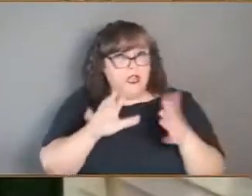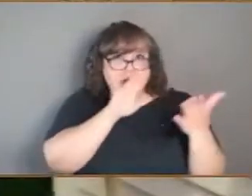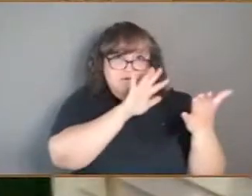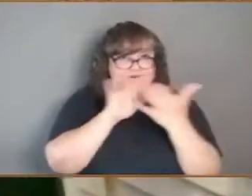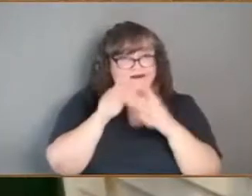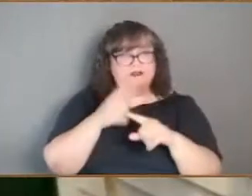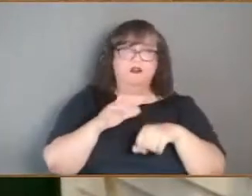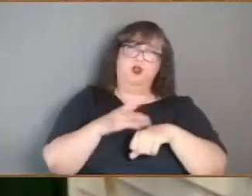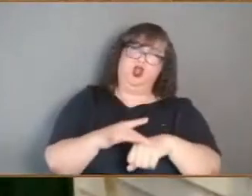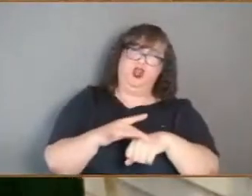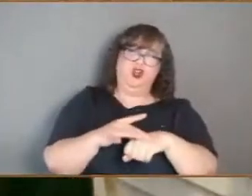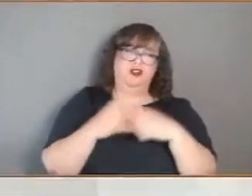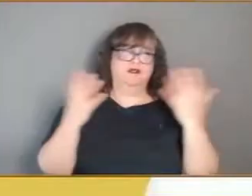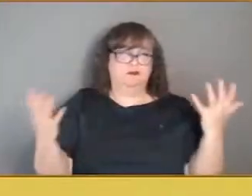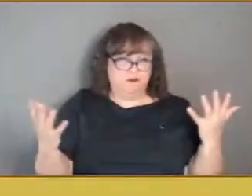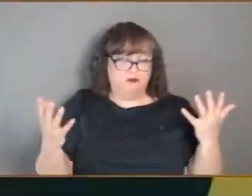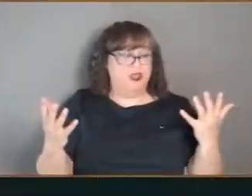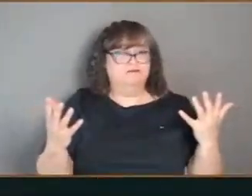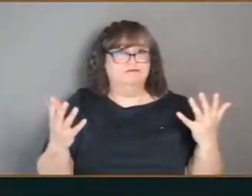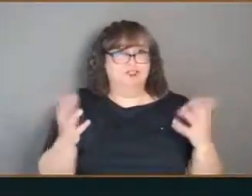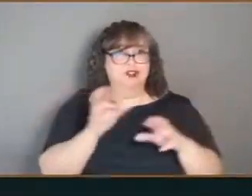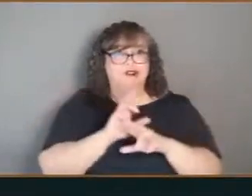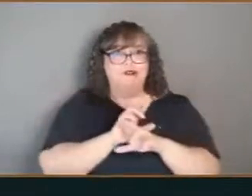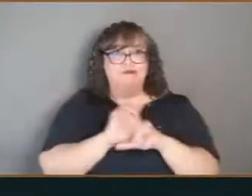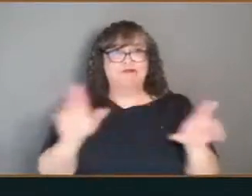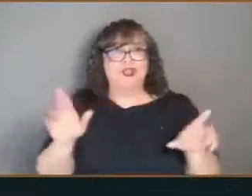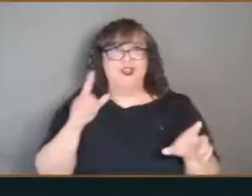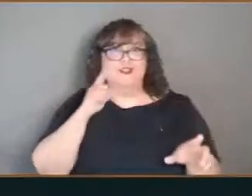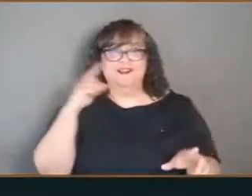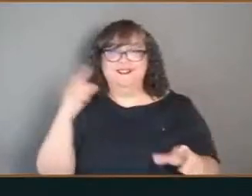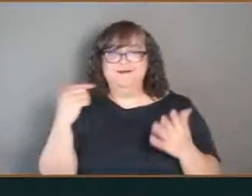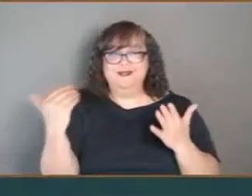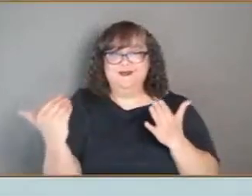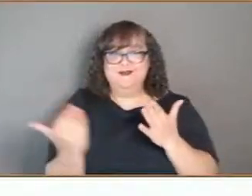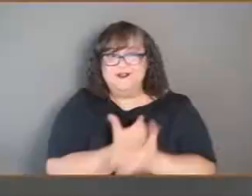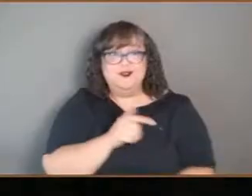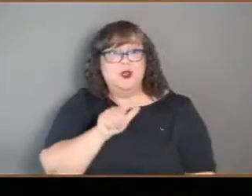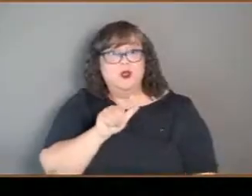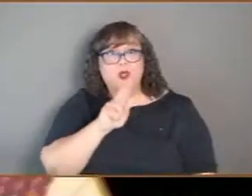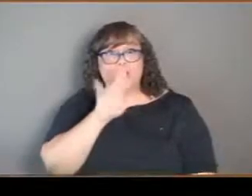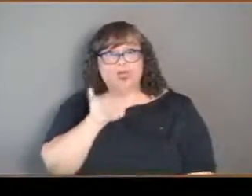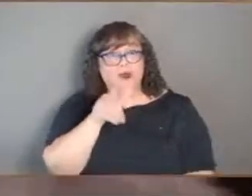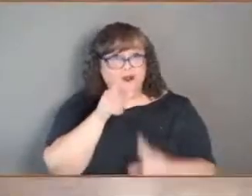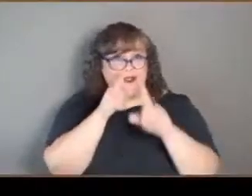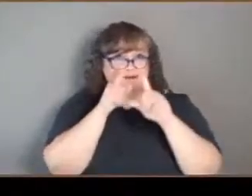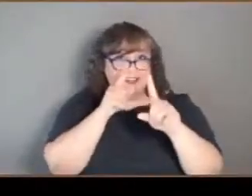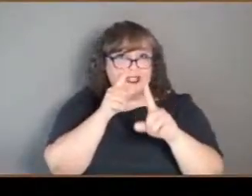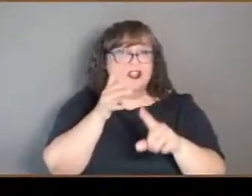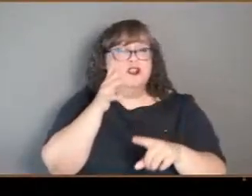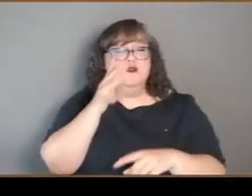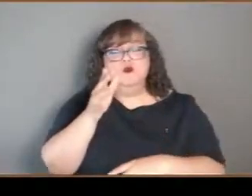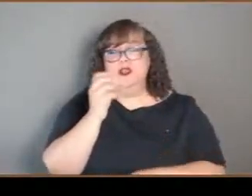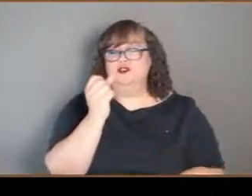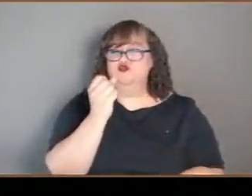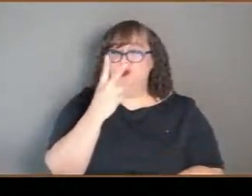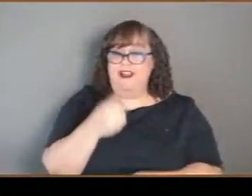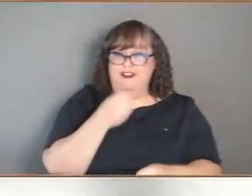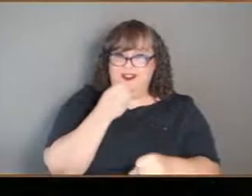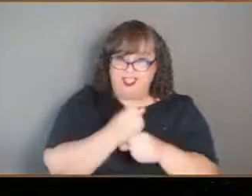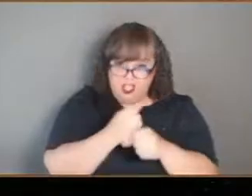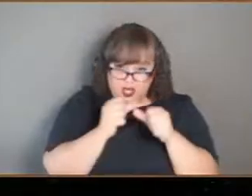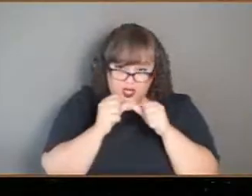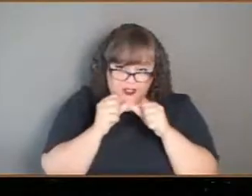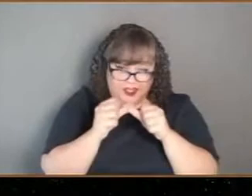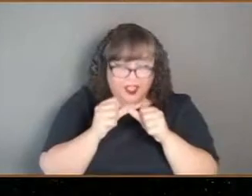But all of that is about to change. NASA's Lucy mission will embark on a 12-year journey to visit